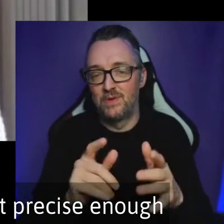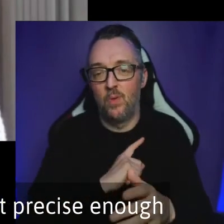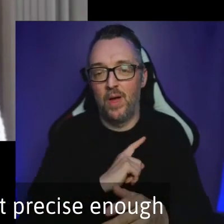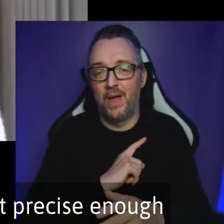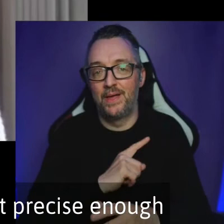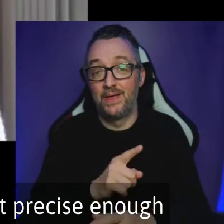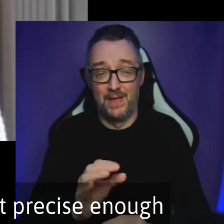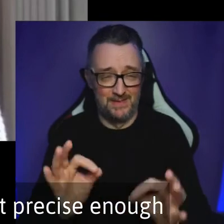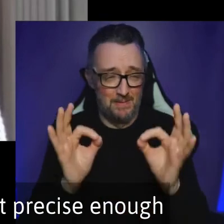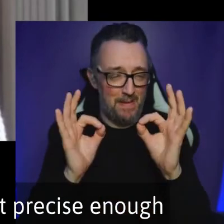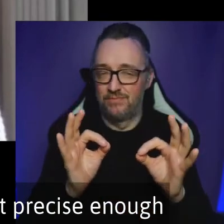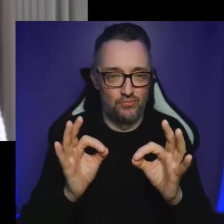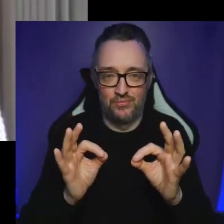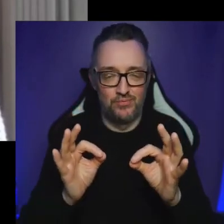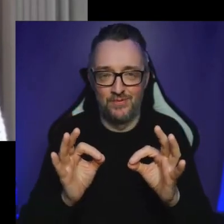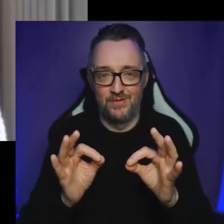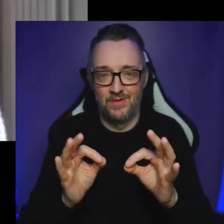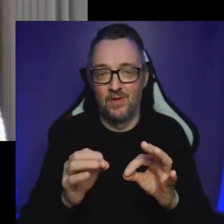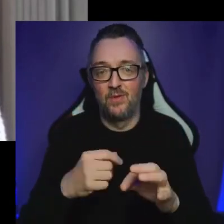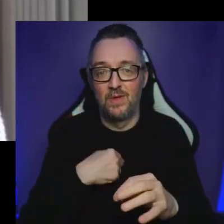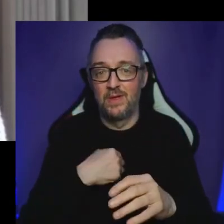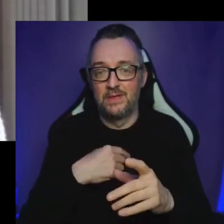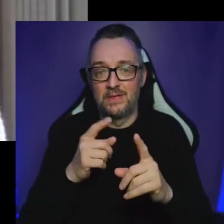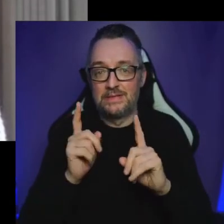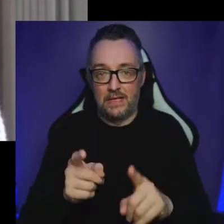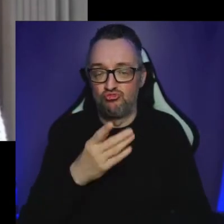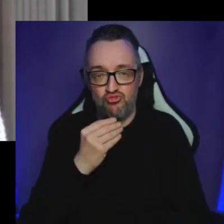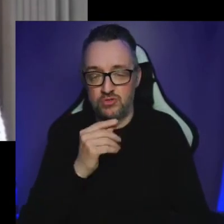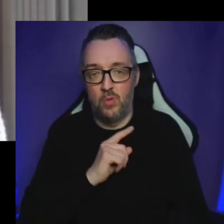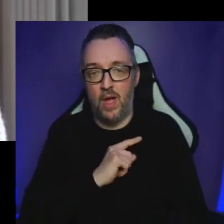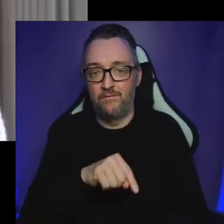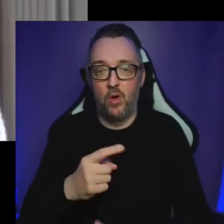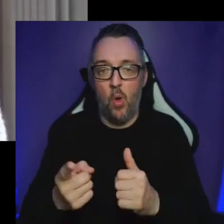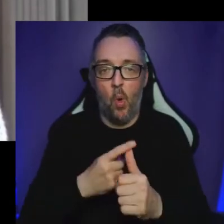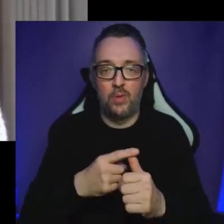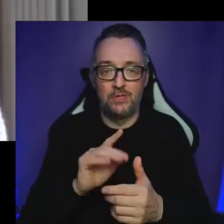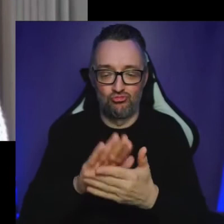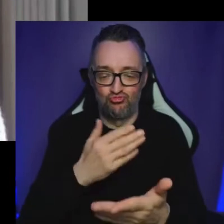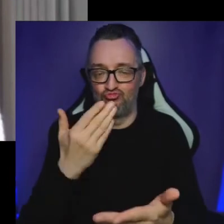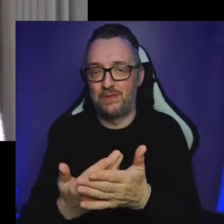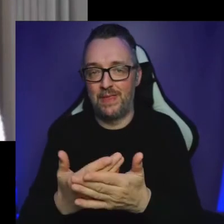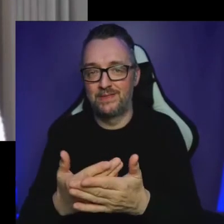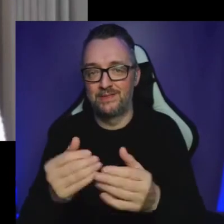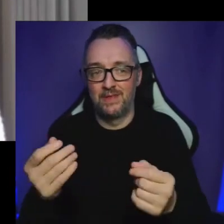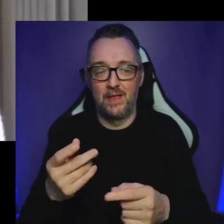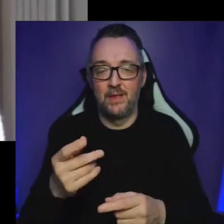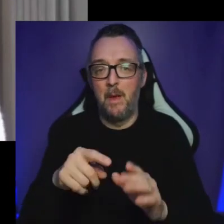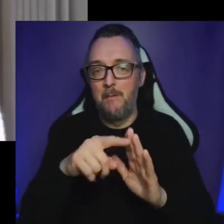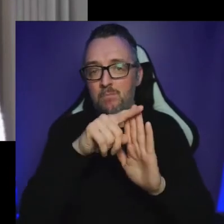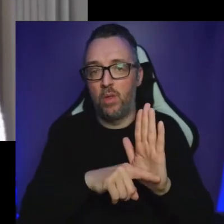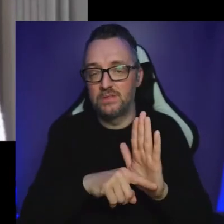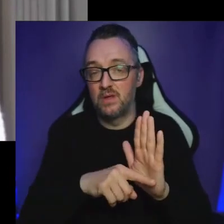not precise enough, and we certainly can't use them for automatically translating things like policy,